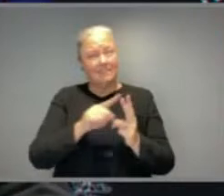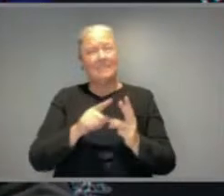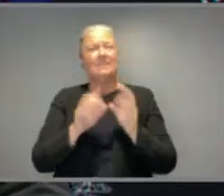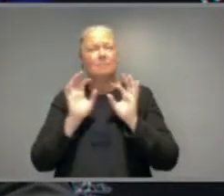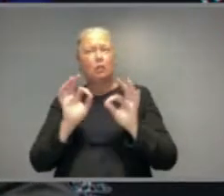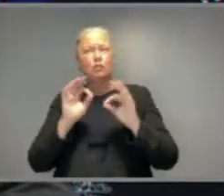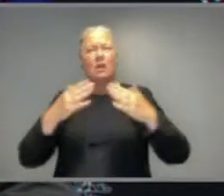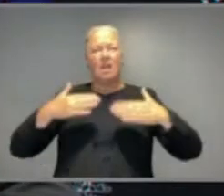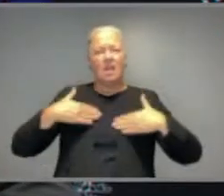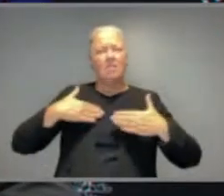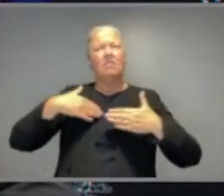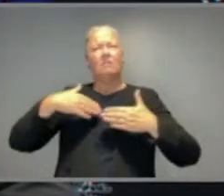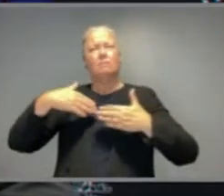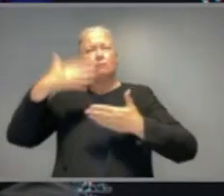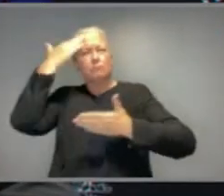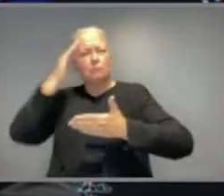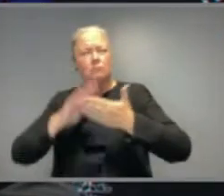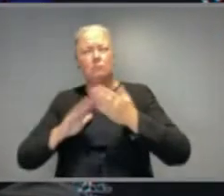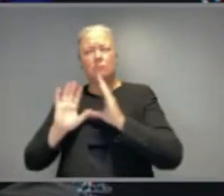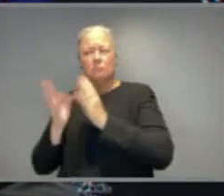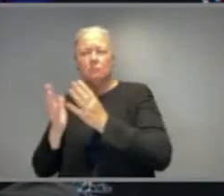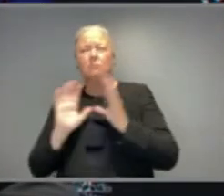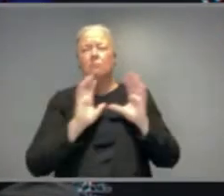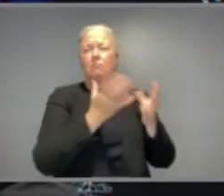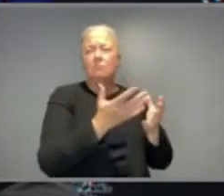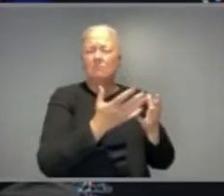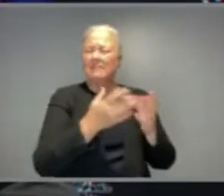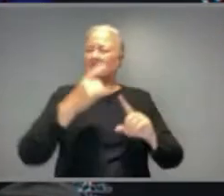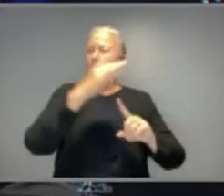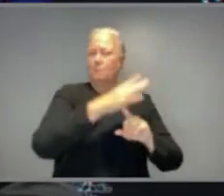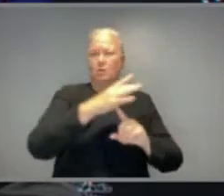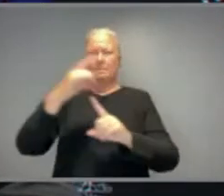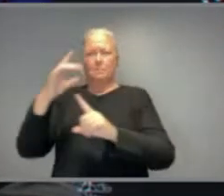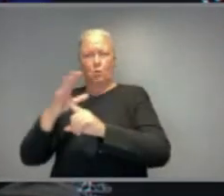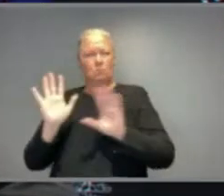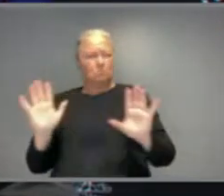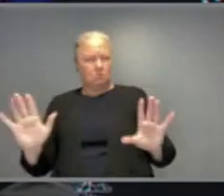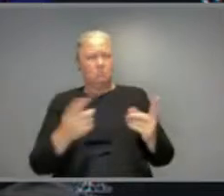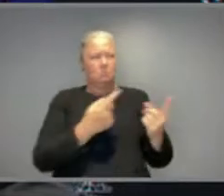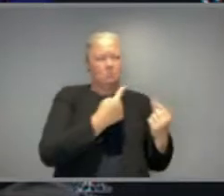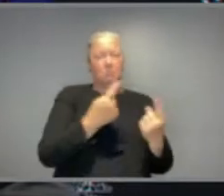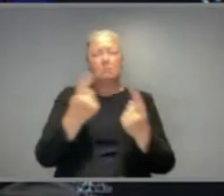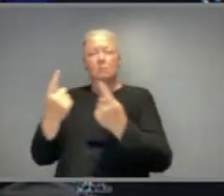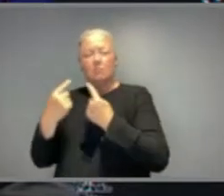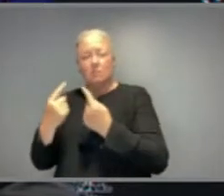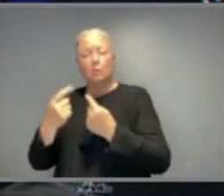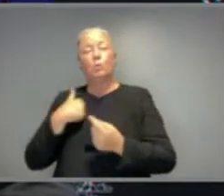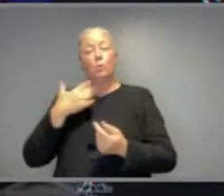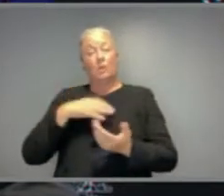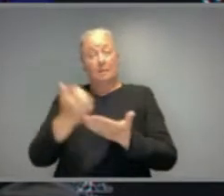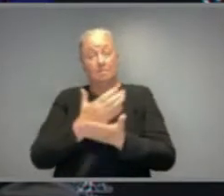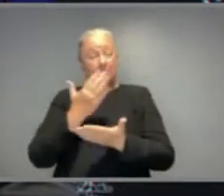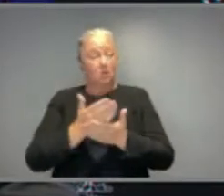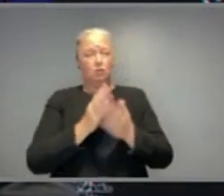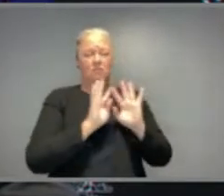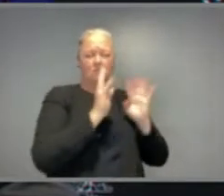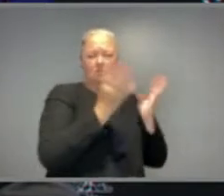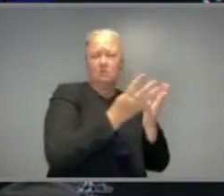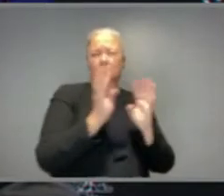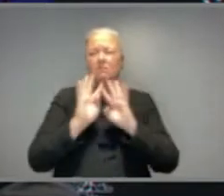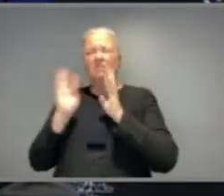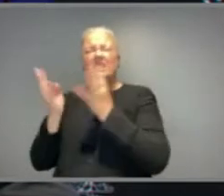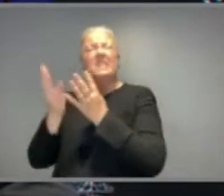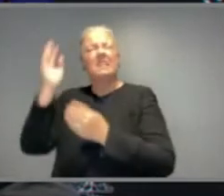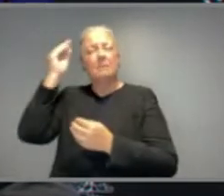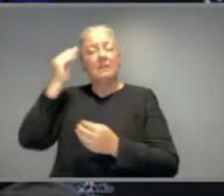so important. And that's why we have always ensured that those bodies, particularly in the first instance the